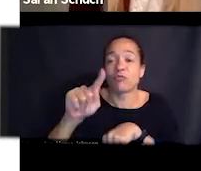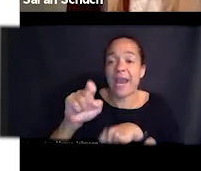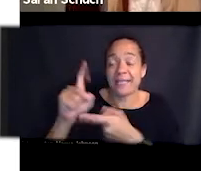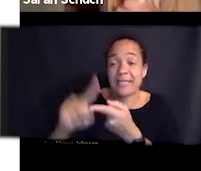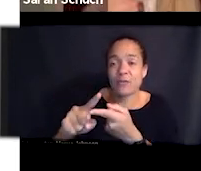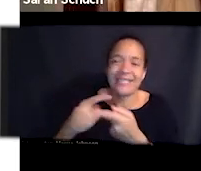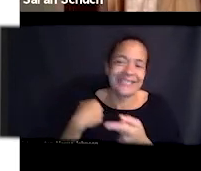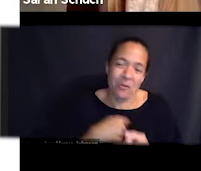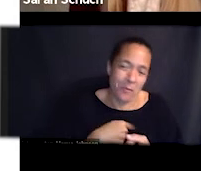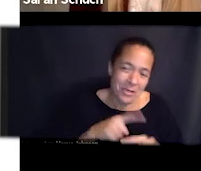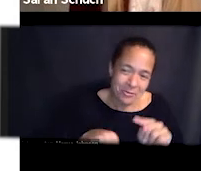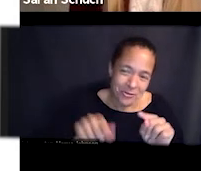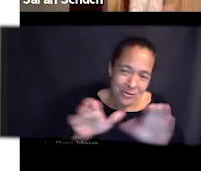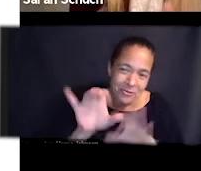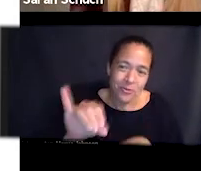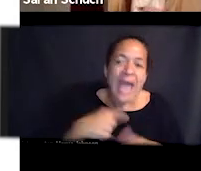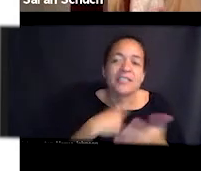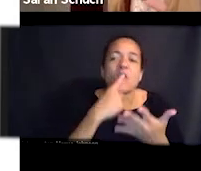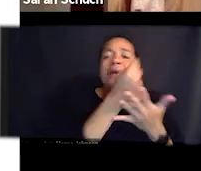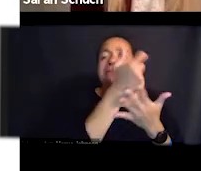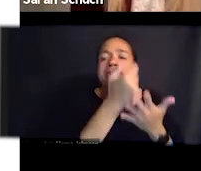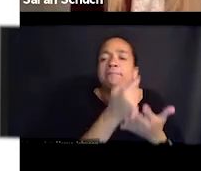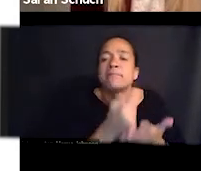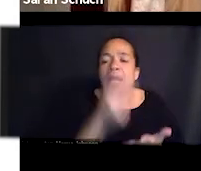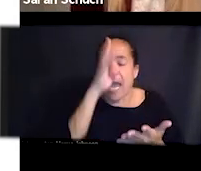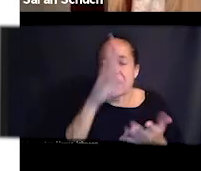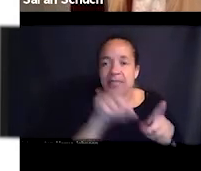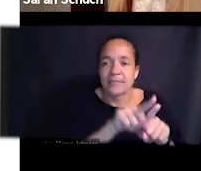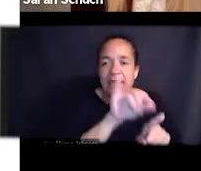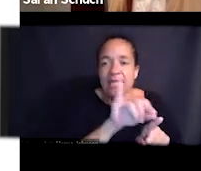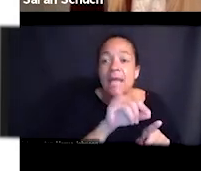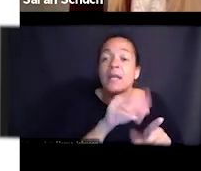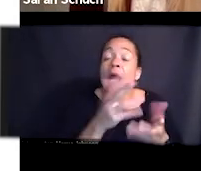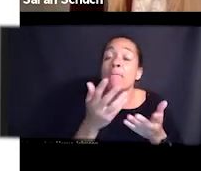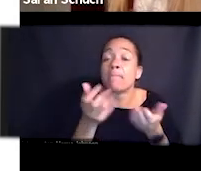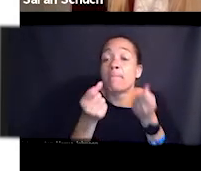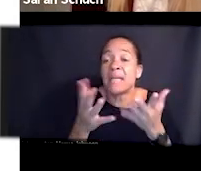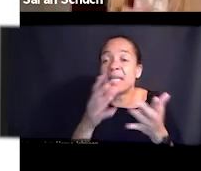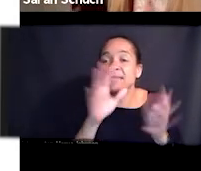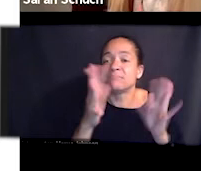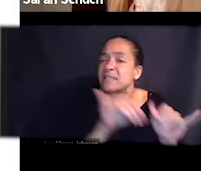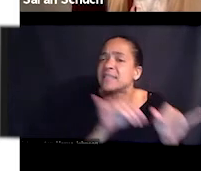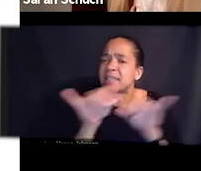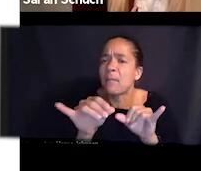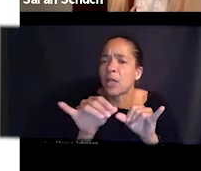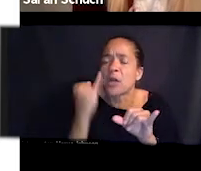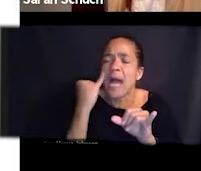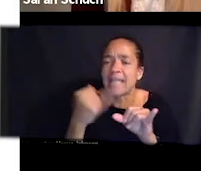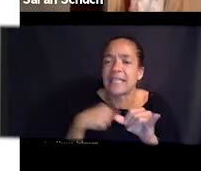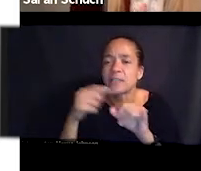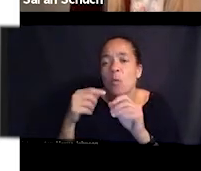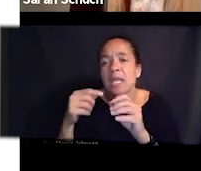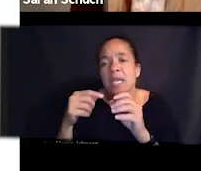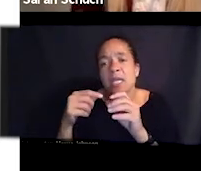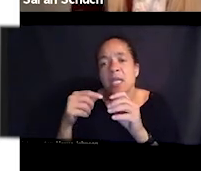So we took some of those out, and there were a lot of similar ideas that we were able to combine. We kept the ideas that were very specific,